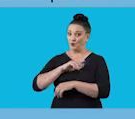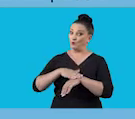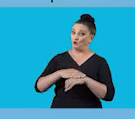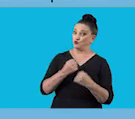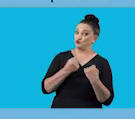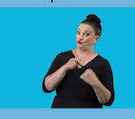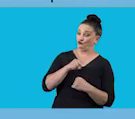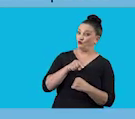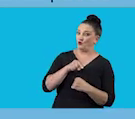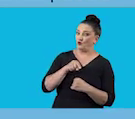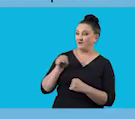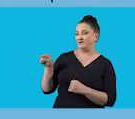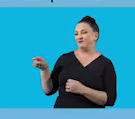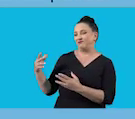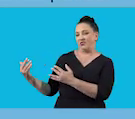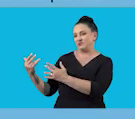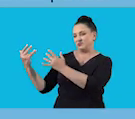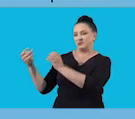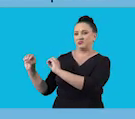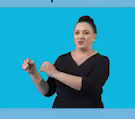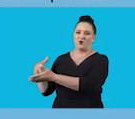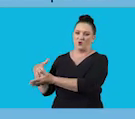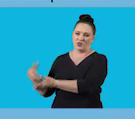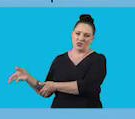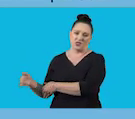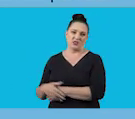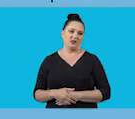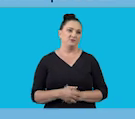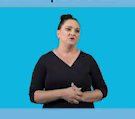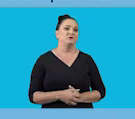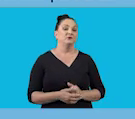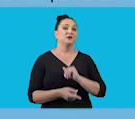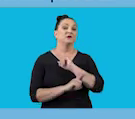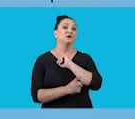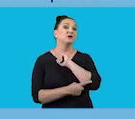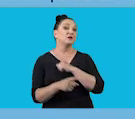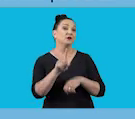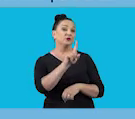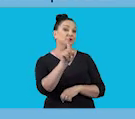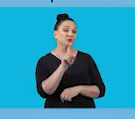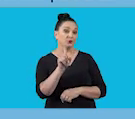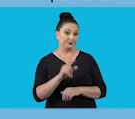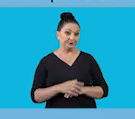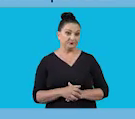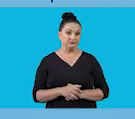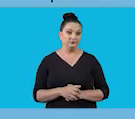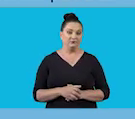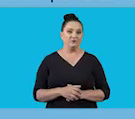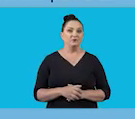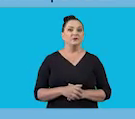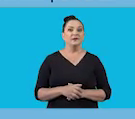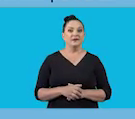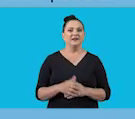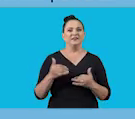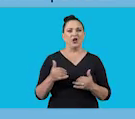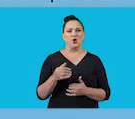the forces of a gas. Then the last question, we also again need to list in this